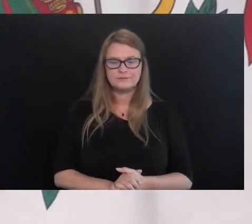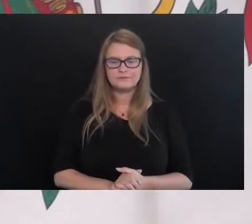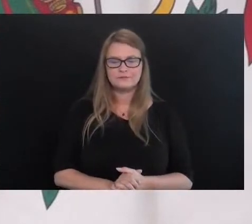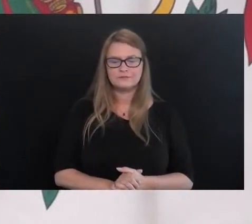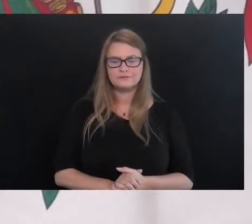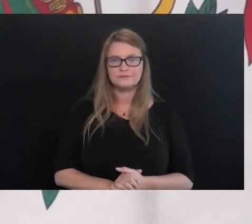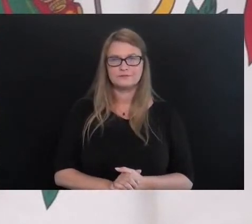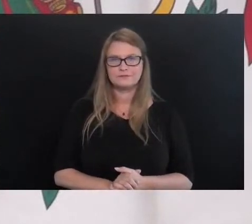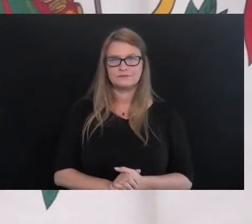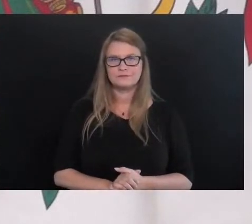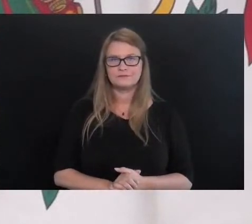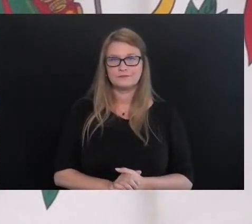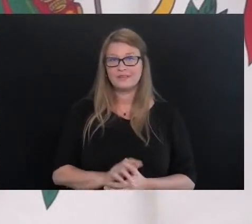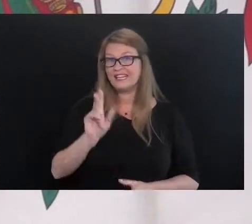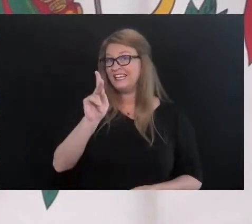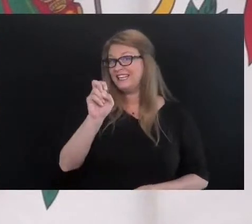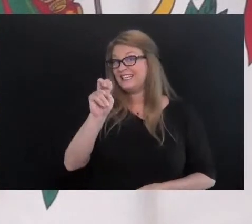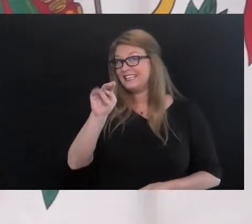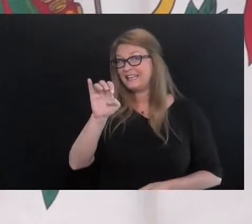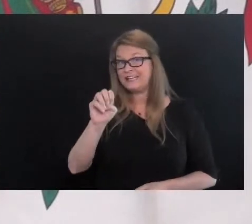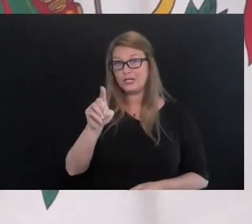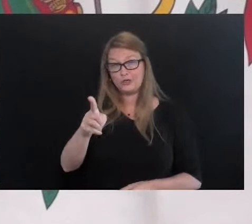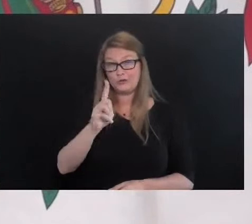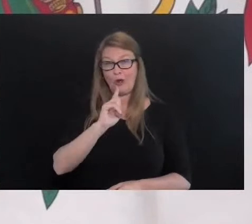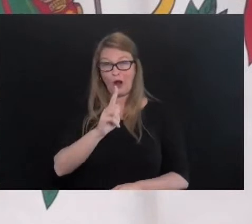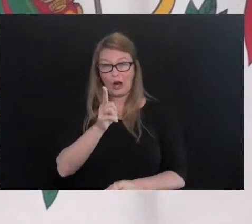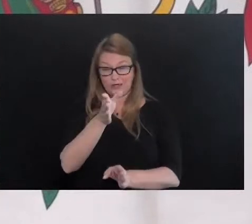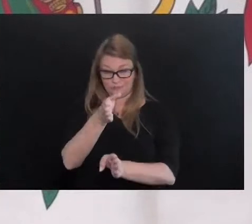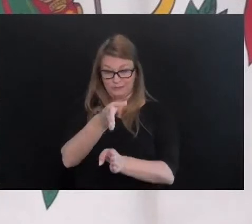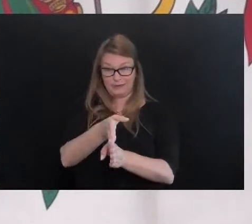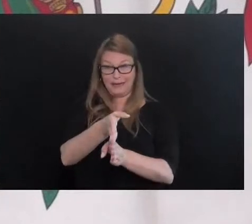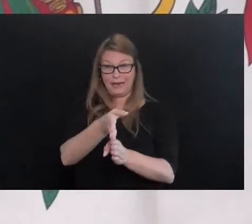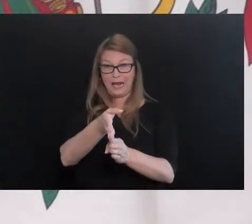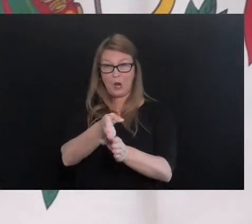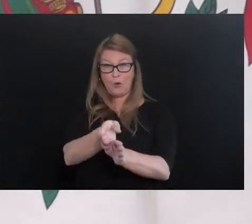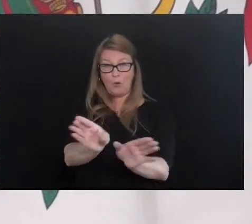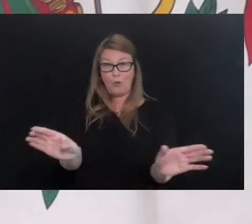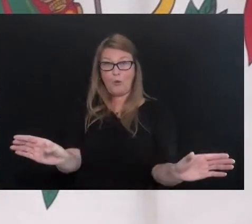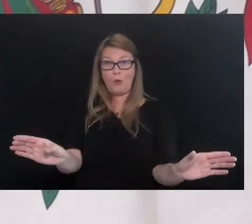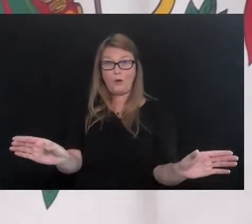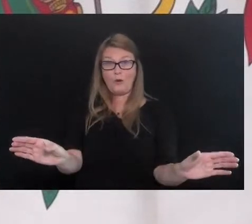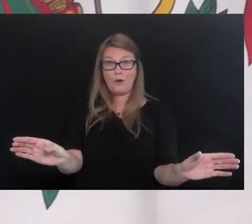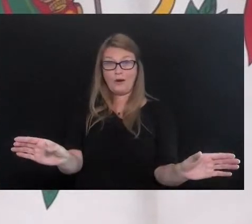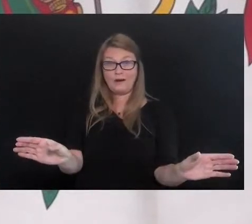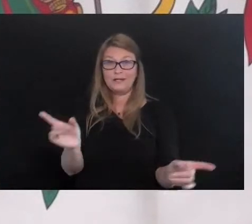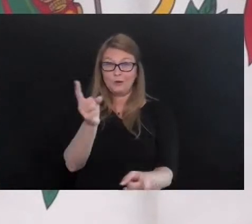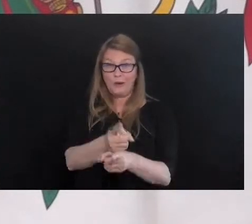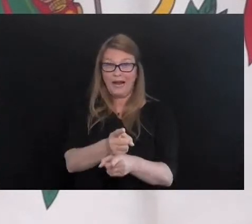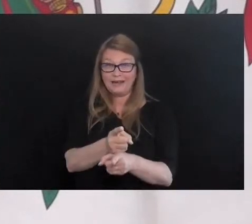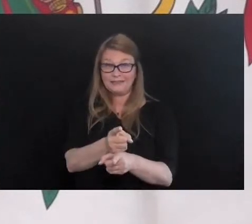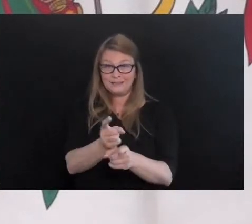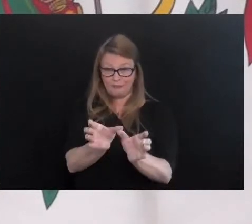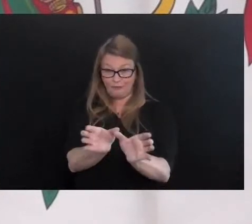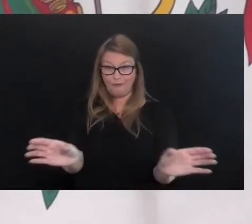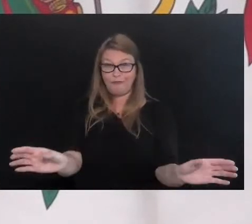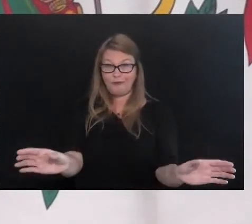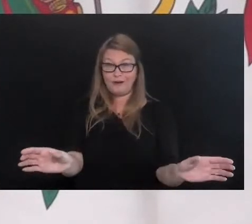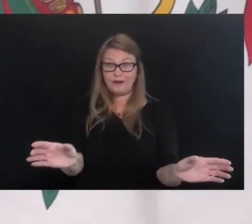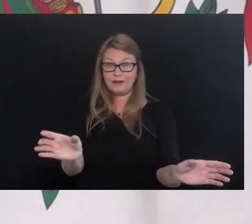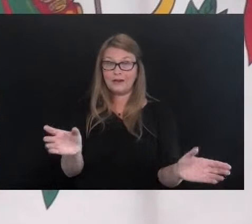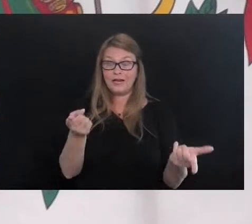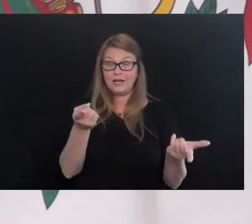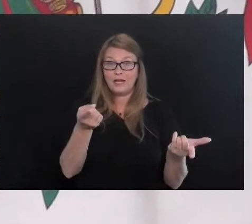Kenny, I think you're splitting the bullseye. I think really when it really boils right down to it, there's